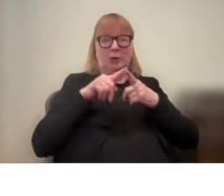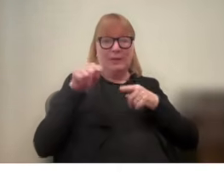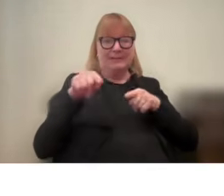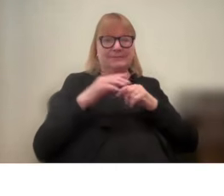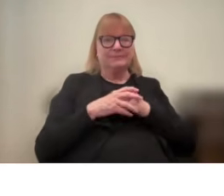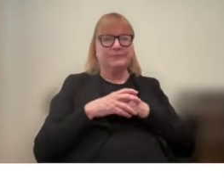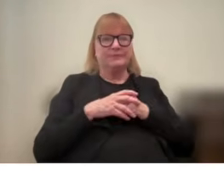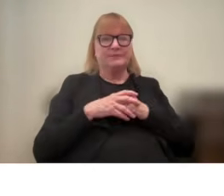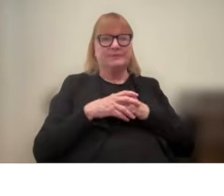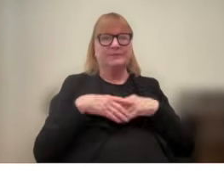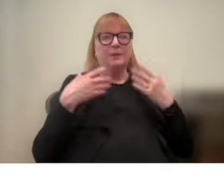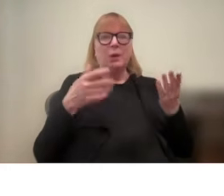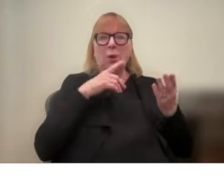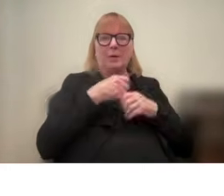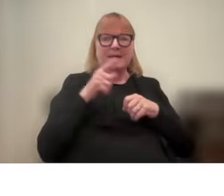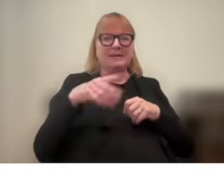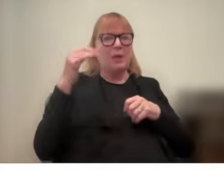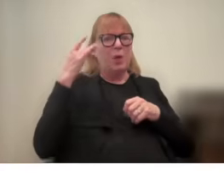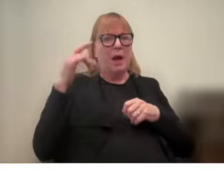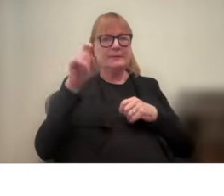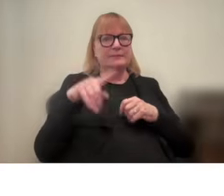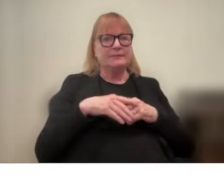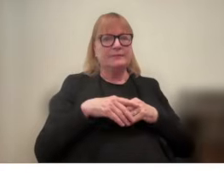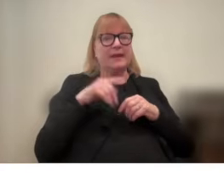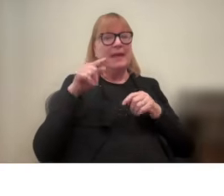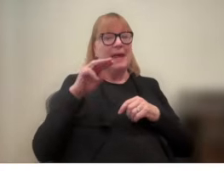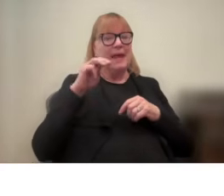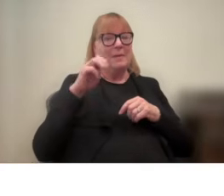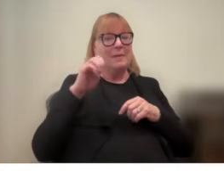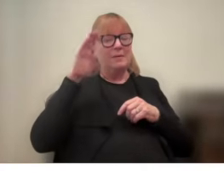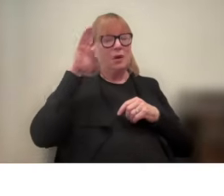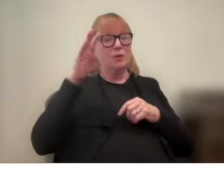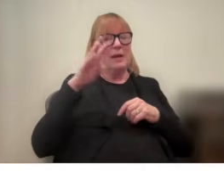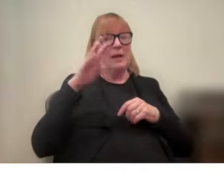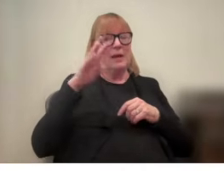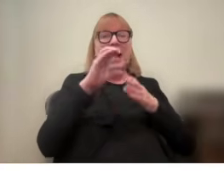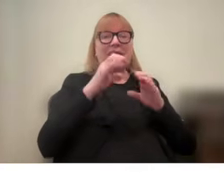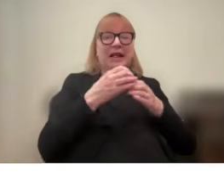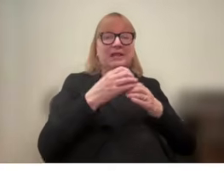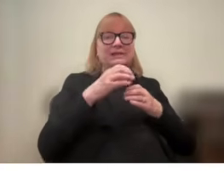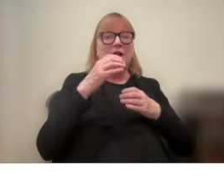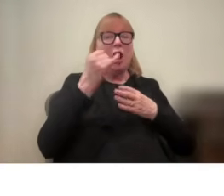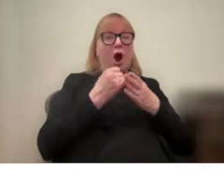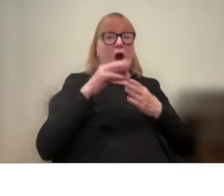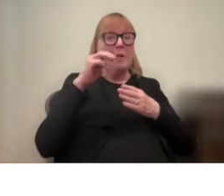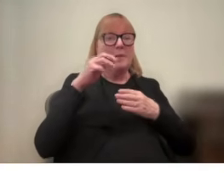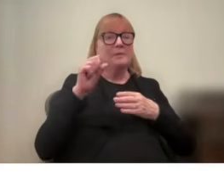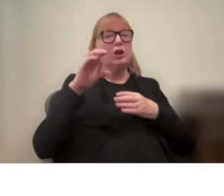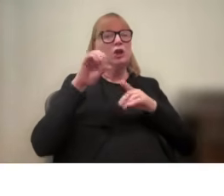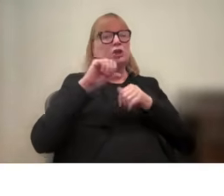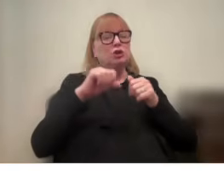So who made this and why? So this meme was created by Classical Art Memes, a social media account that